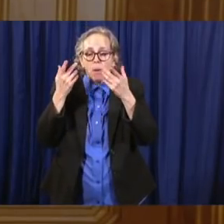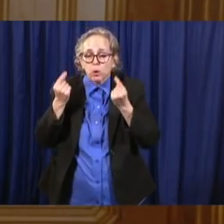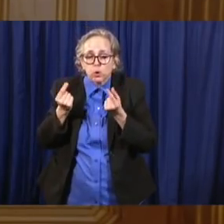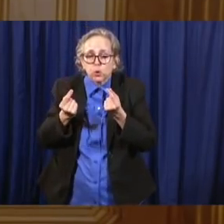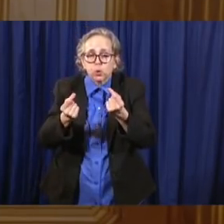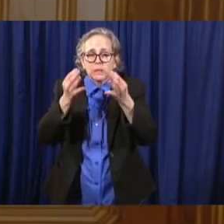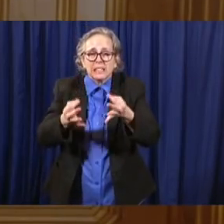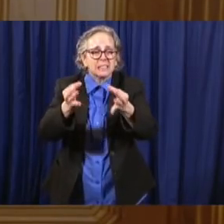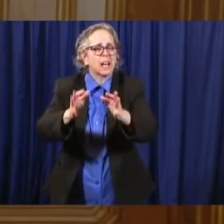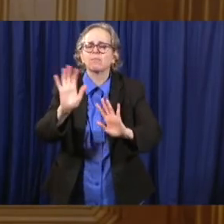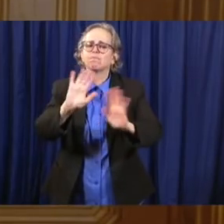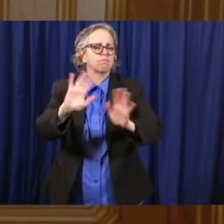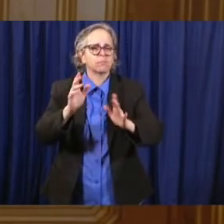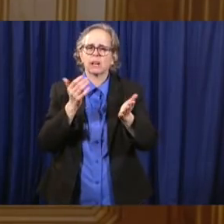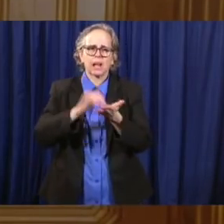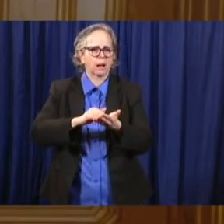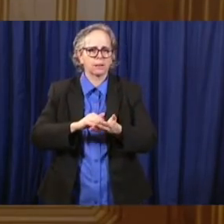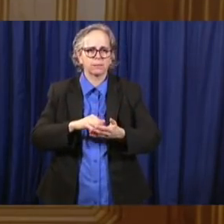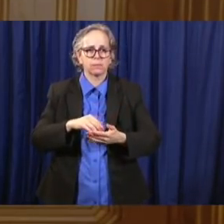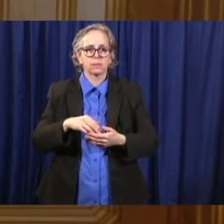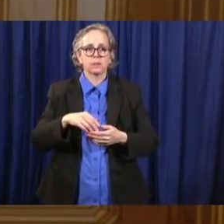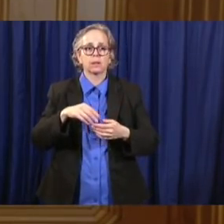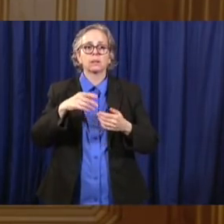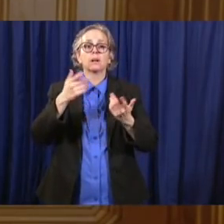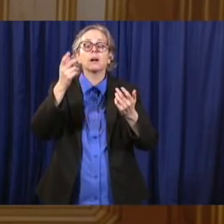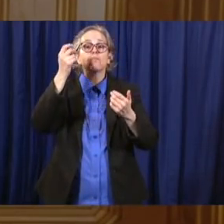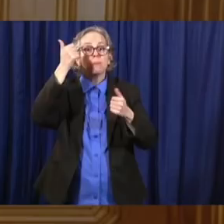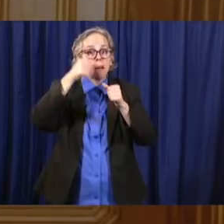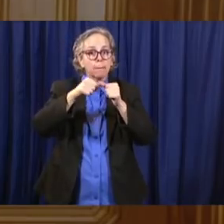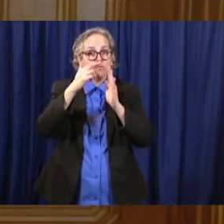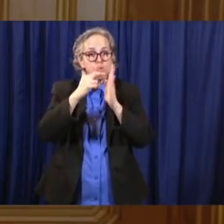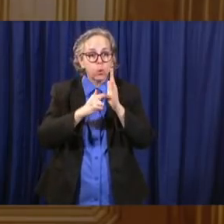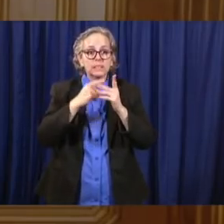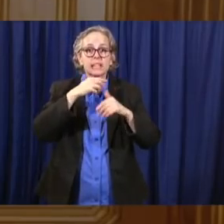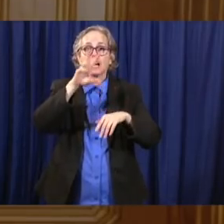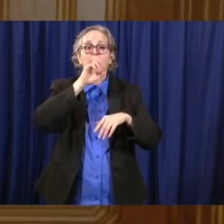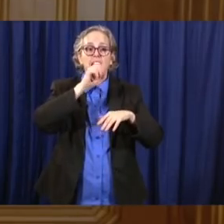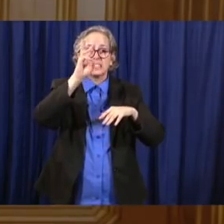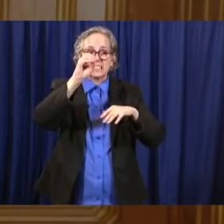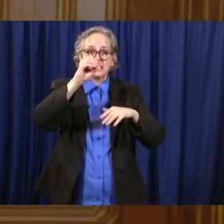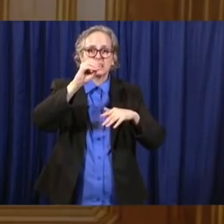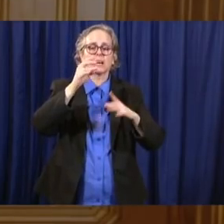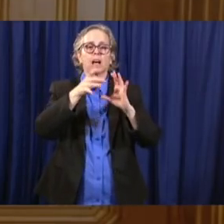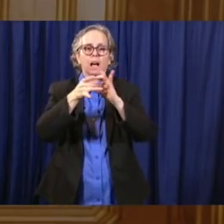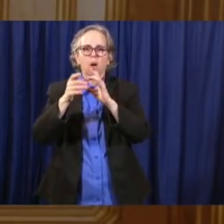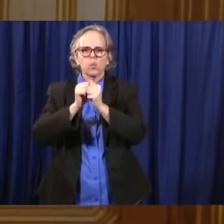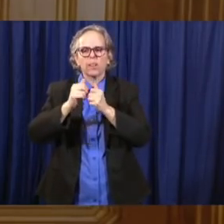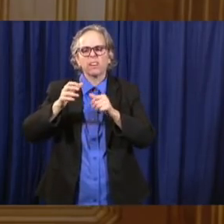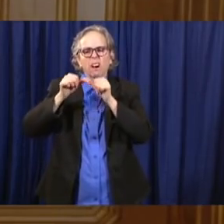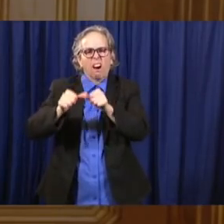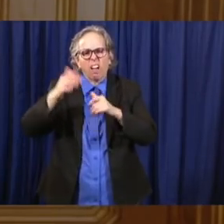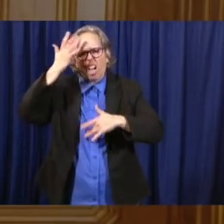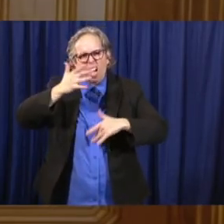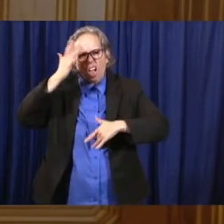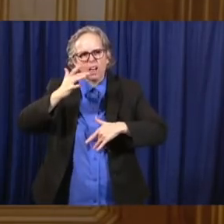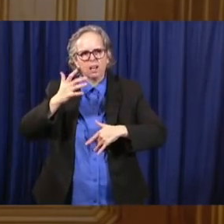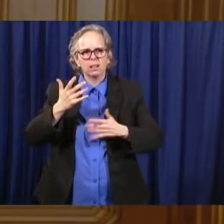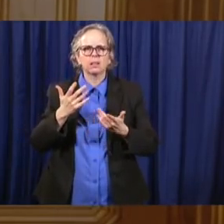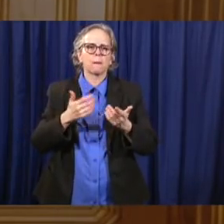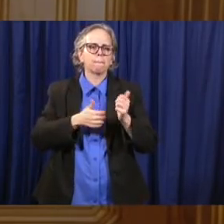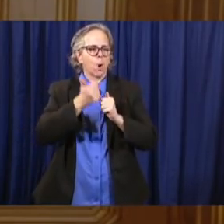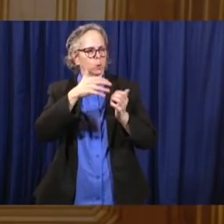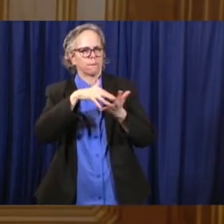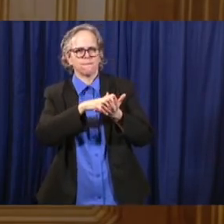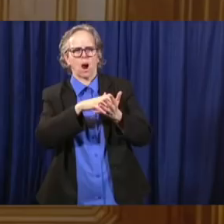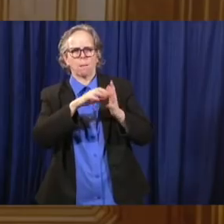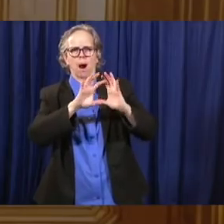was, look, these are the most vulnerable if they get the coronavirus. These are the people most likely to have a very